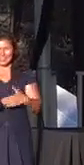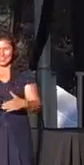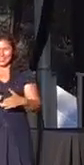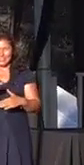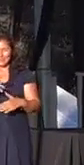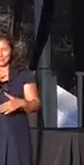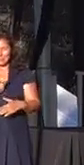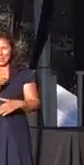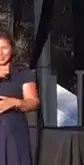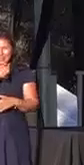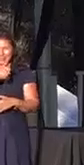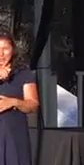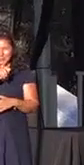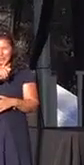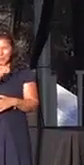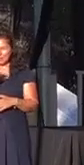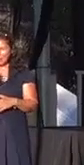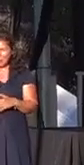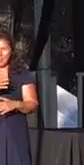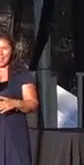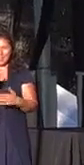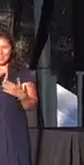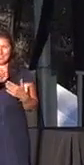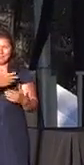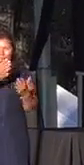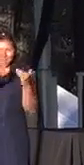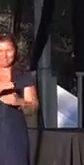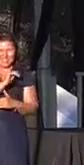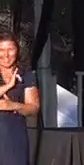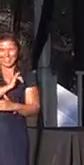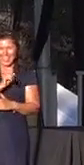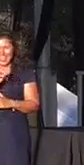Am Kate. That's a lot more than I've done.